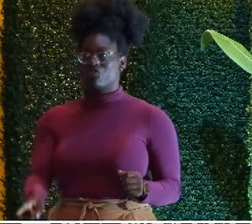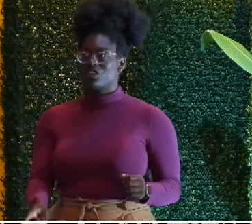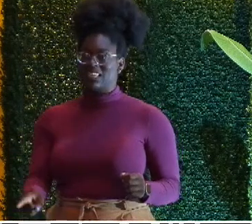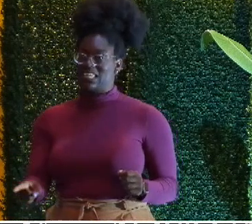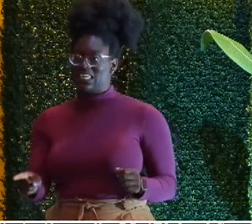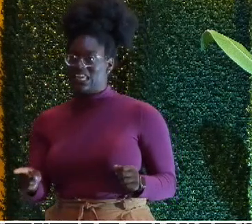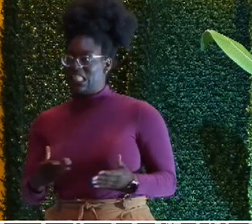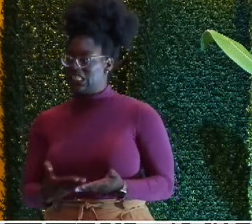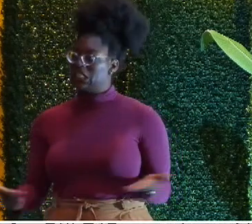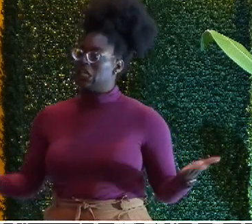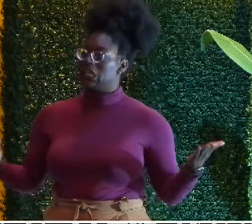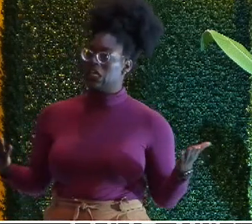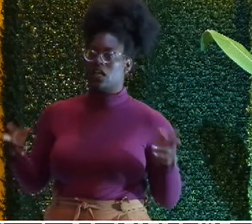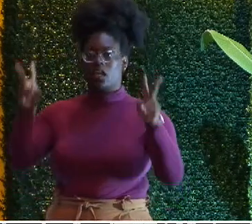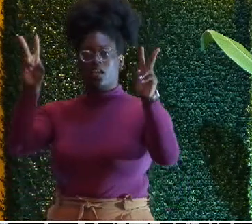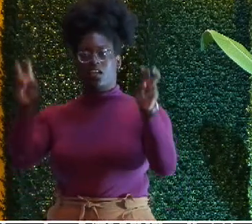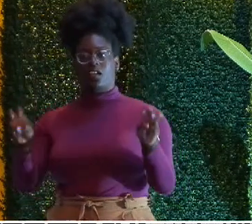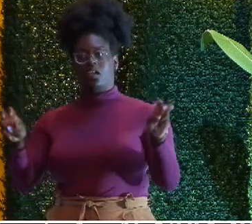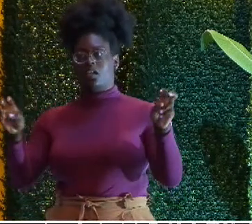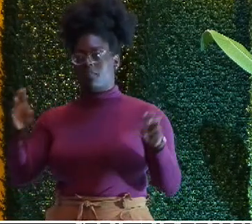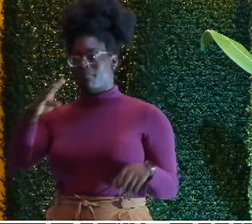talking about? So,